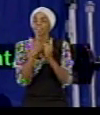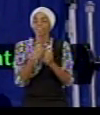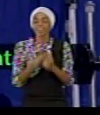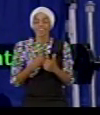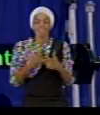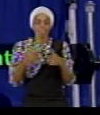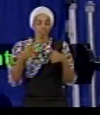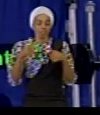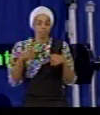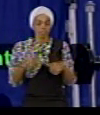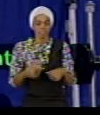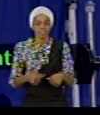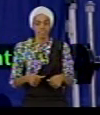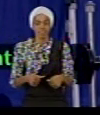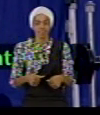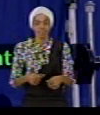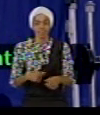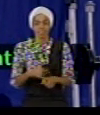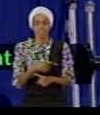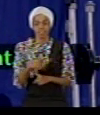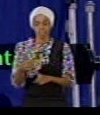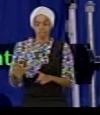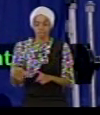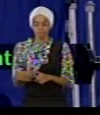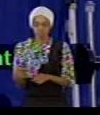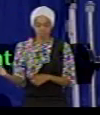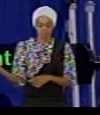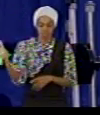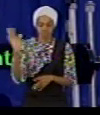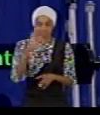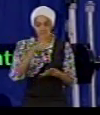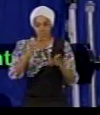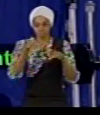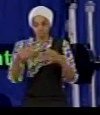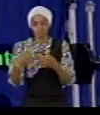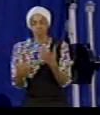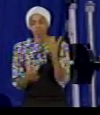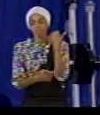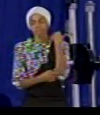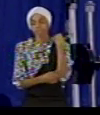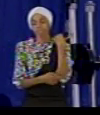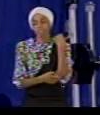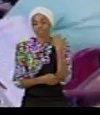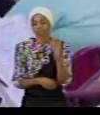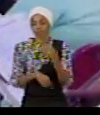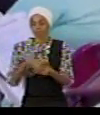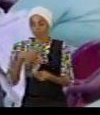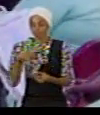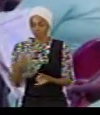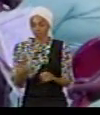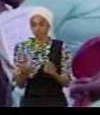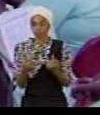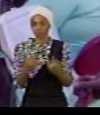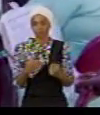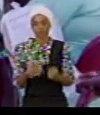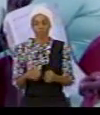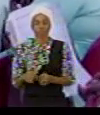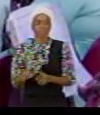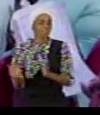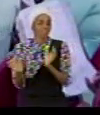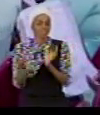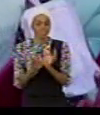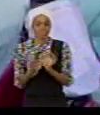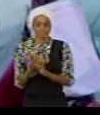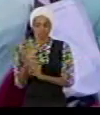abide. Let the wave of temptation run. Jesus, keep me